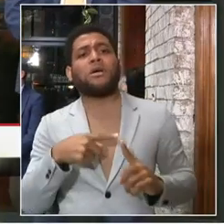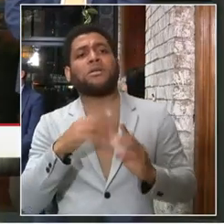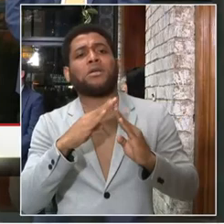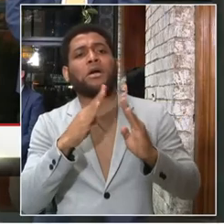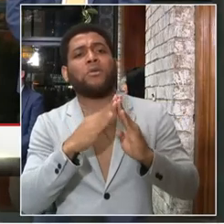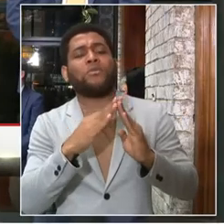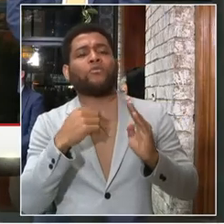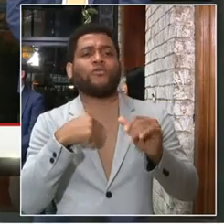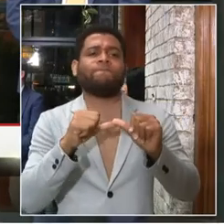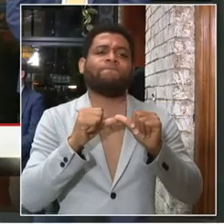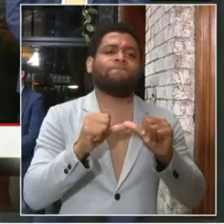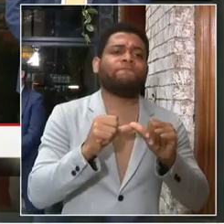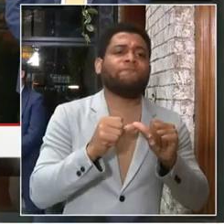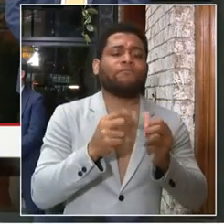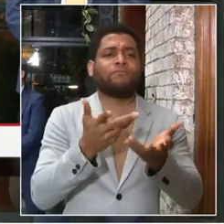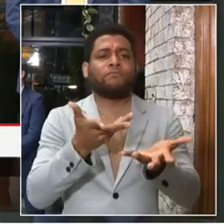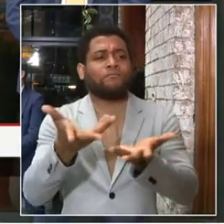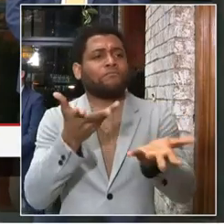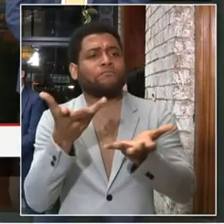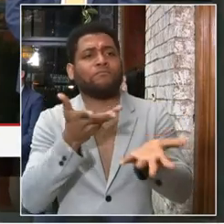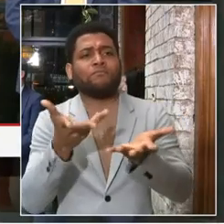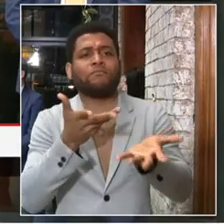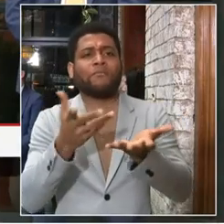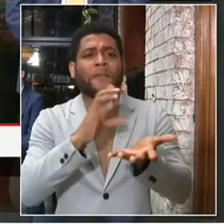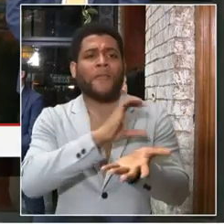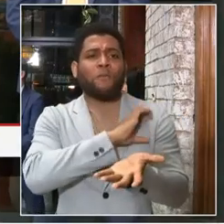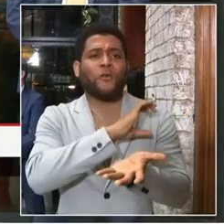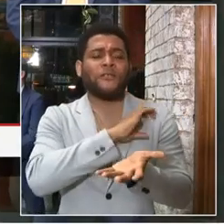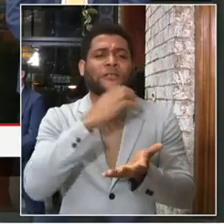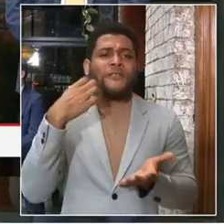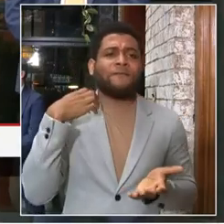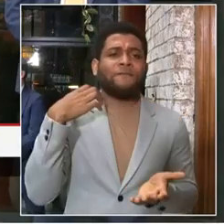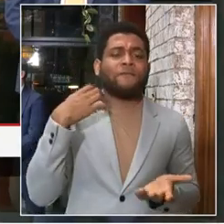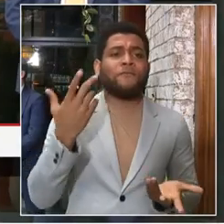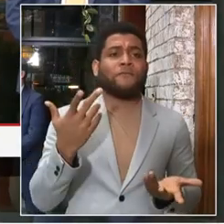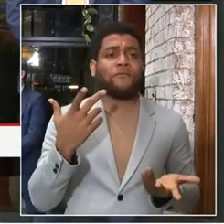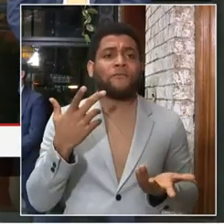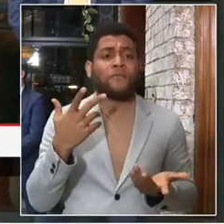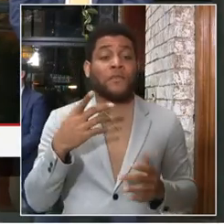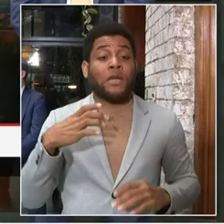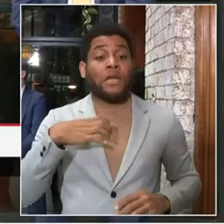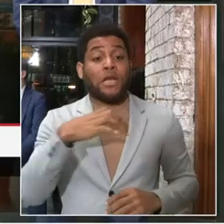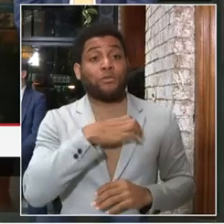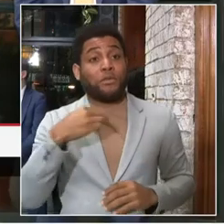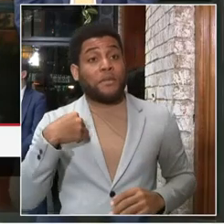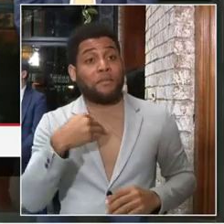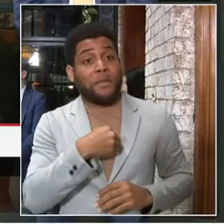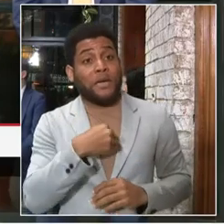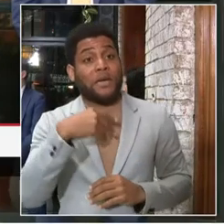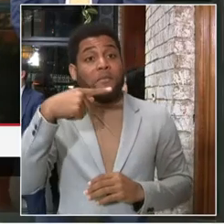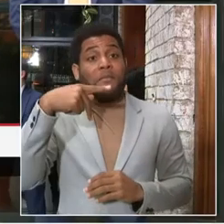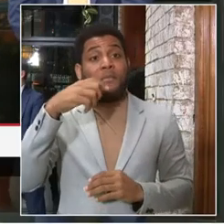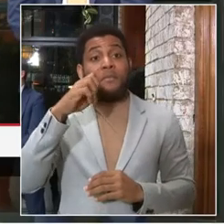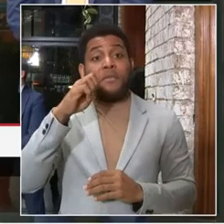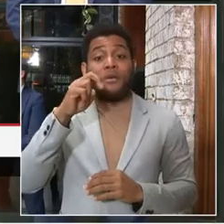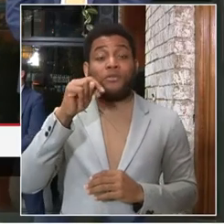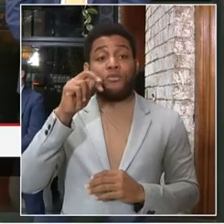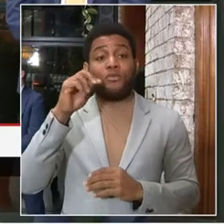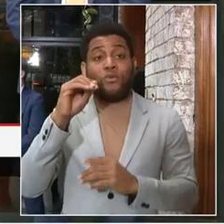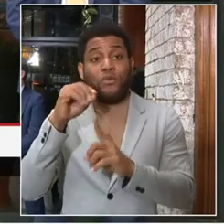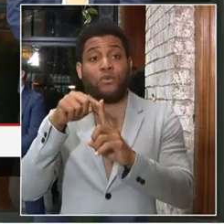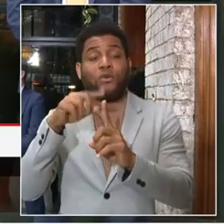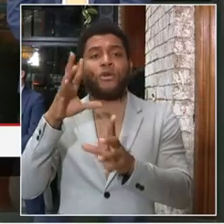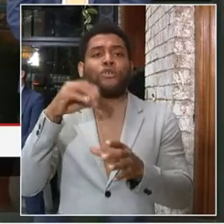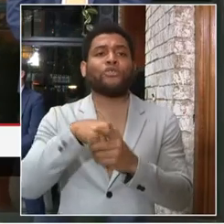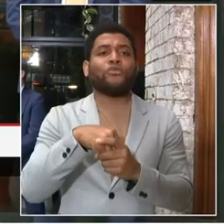with the police chief on more of that. Councilmember Pinto, I think, included in the last budget a